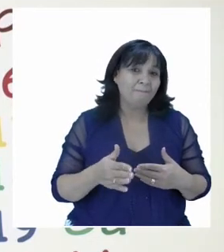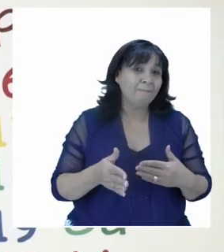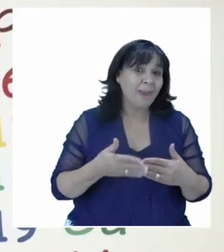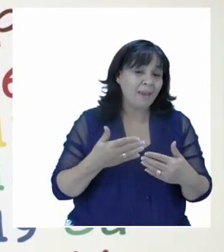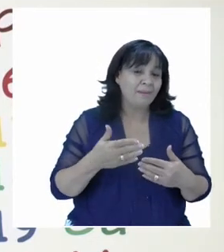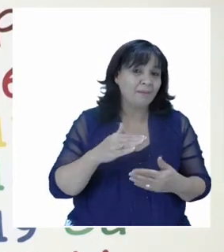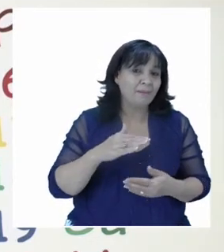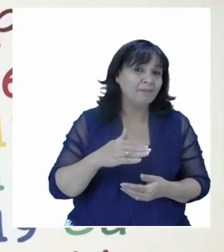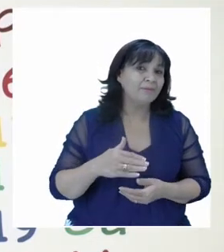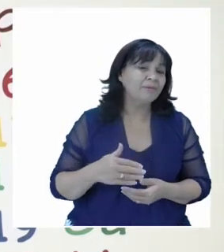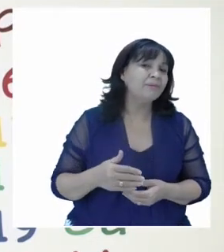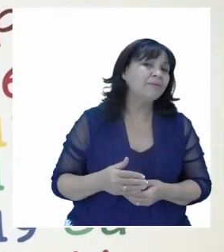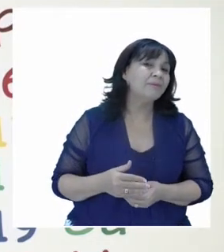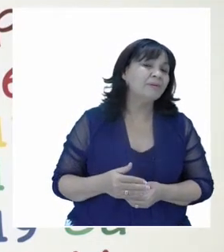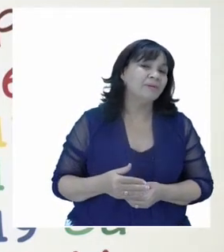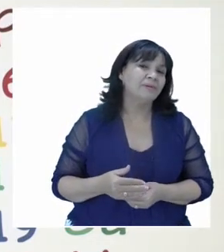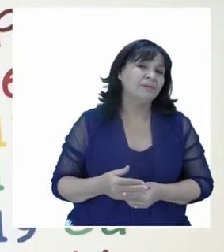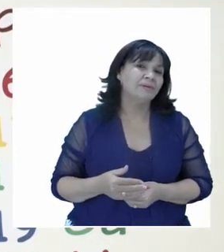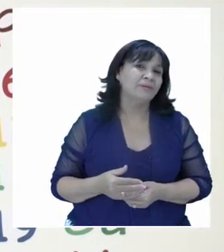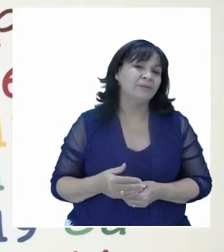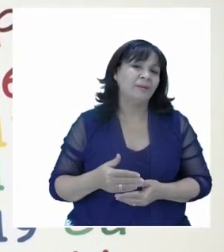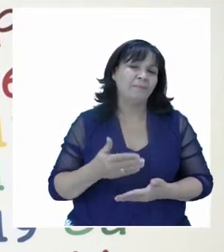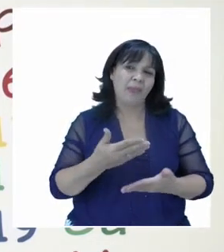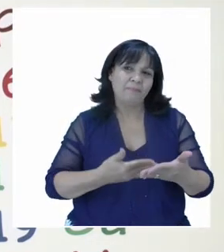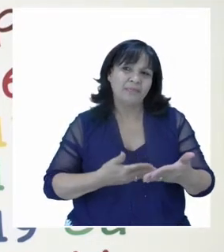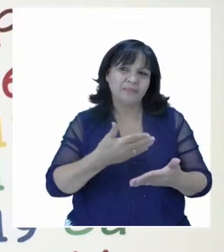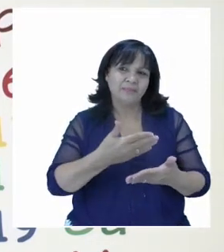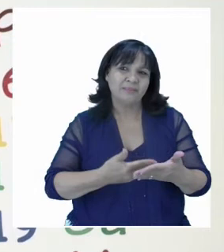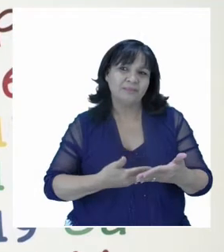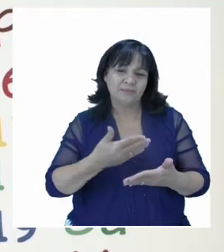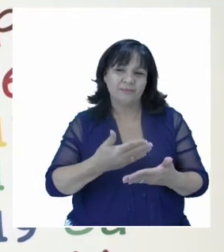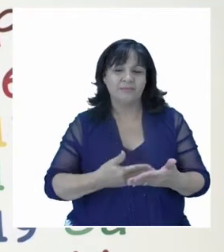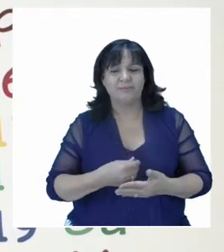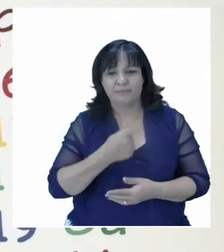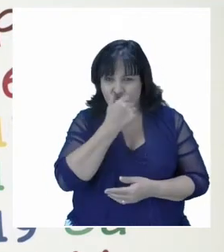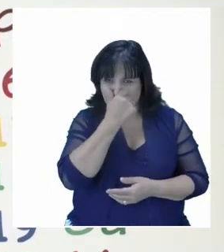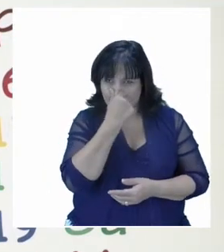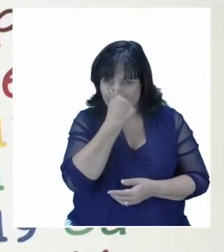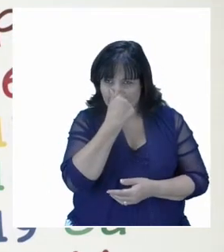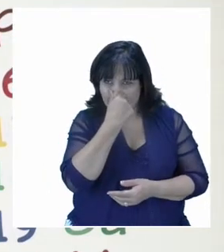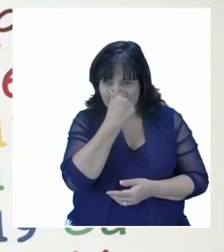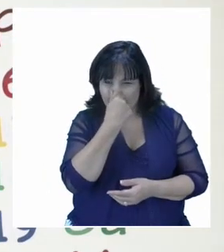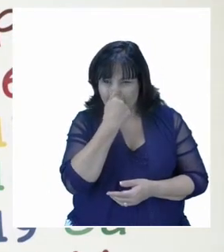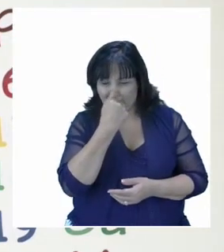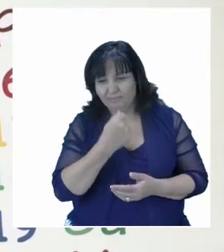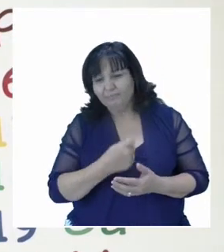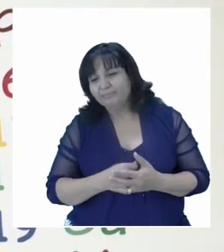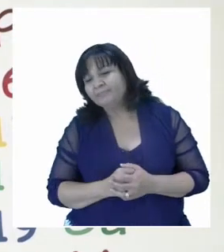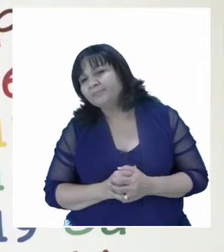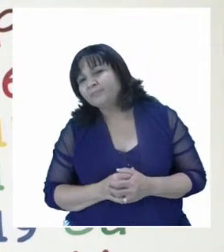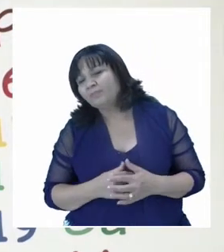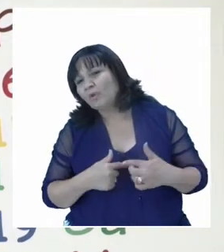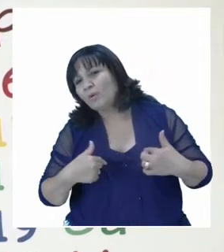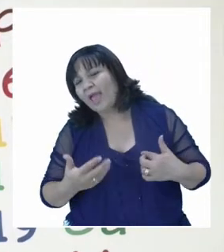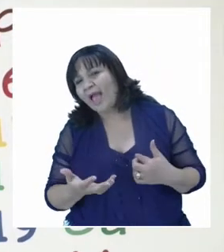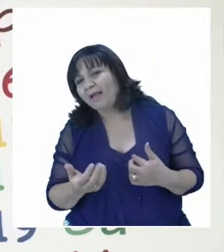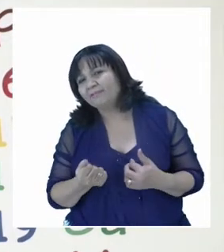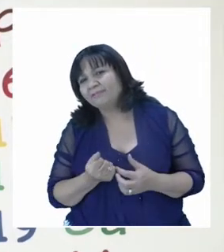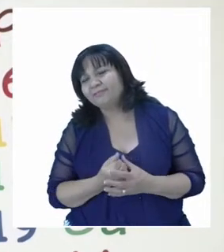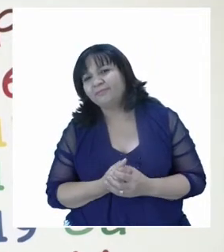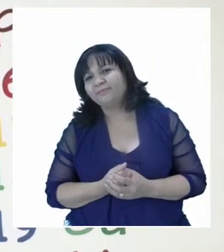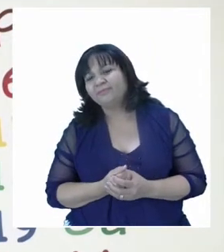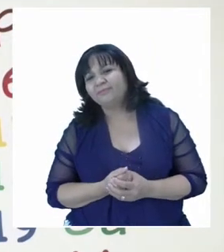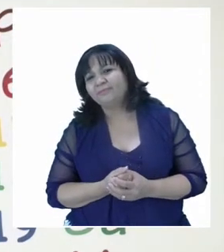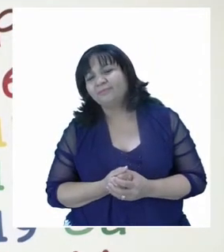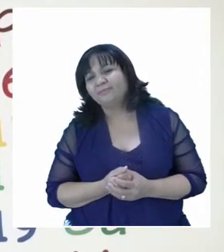box. Let me try and show you another one. We have here